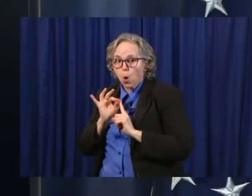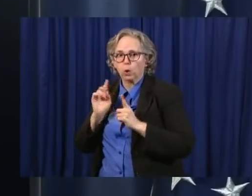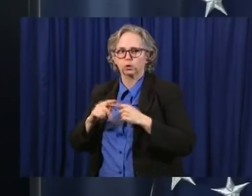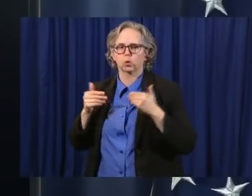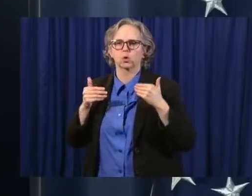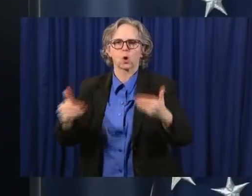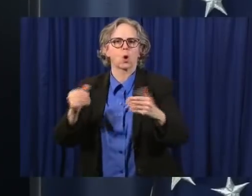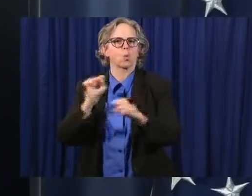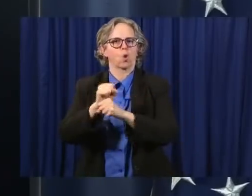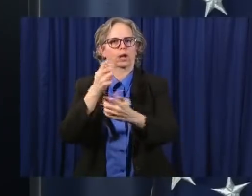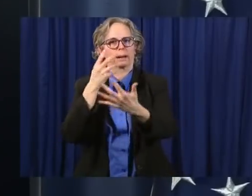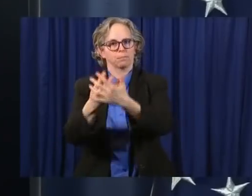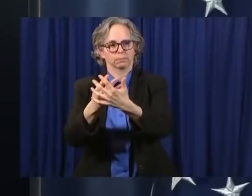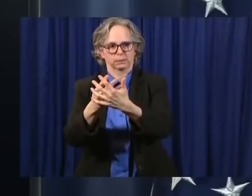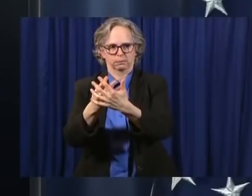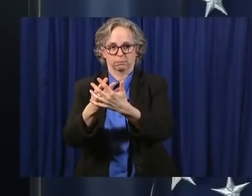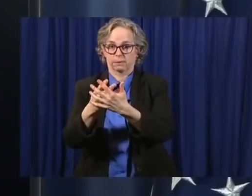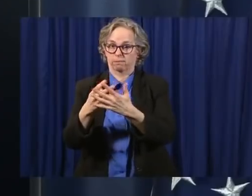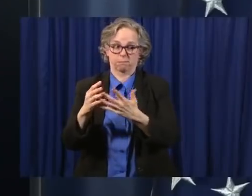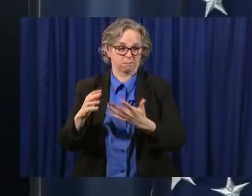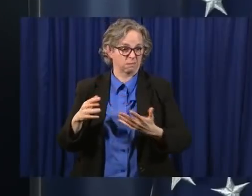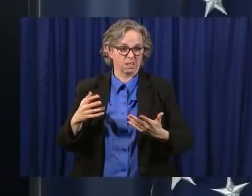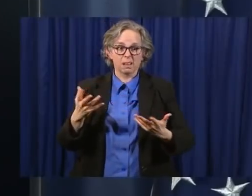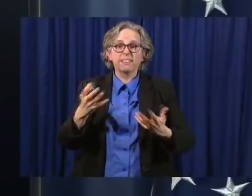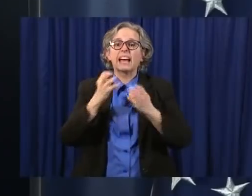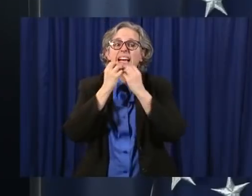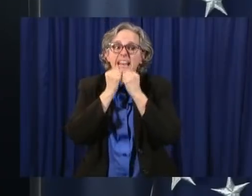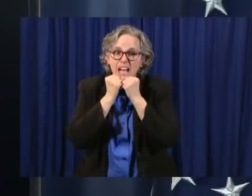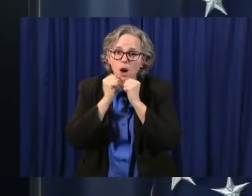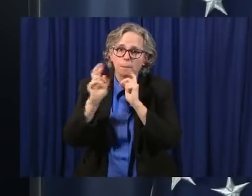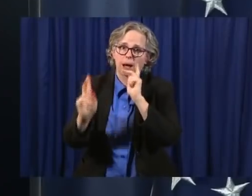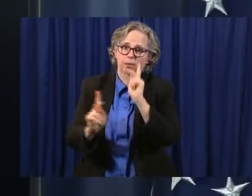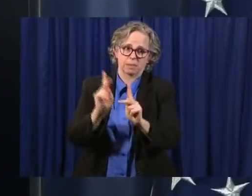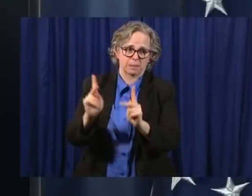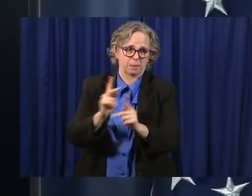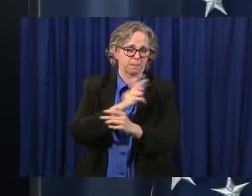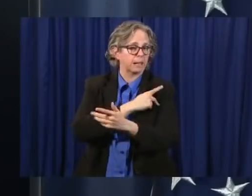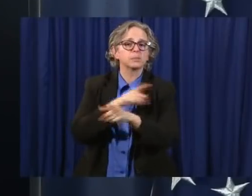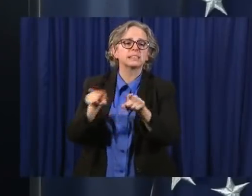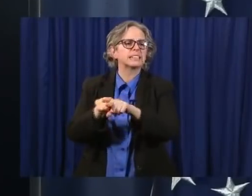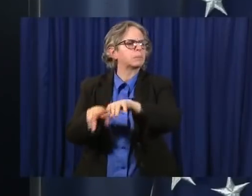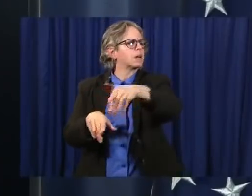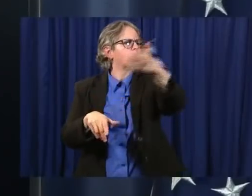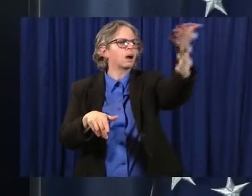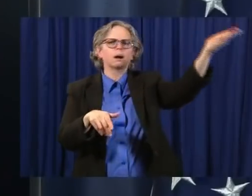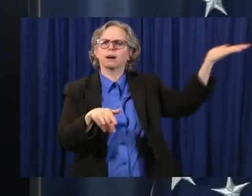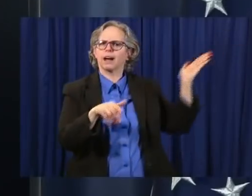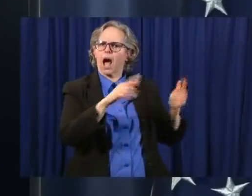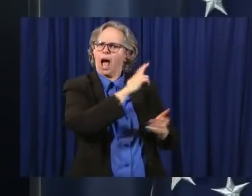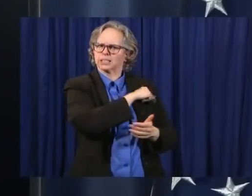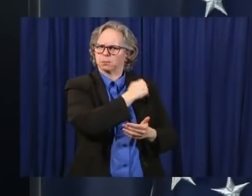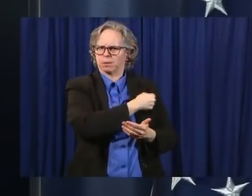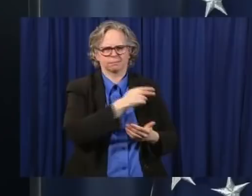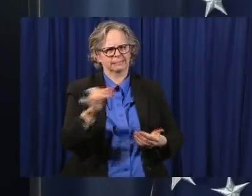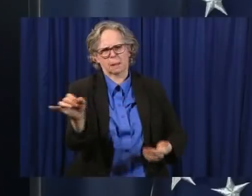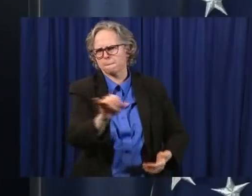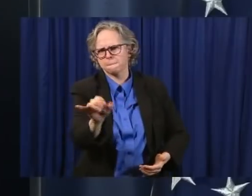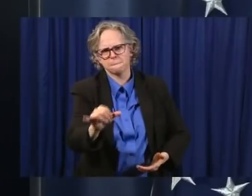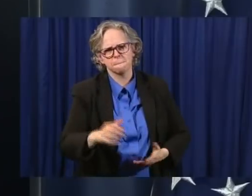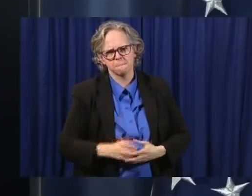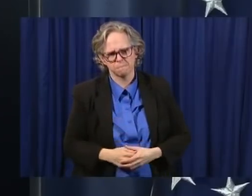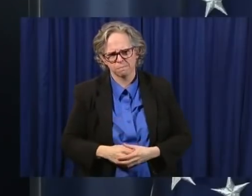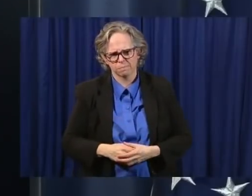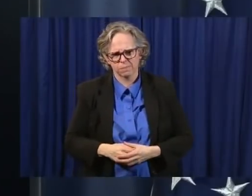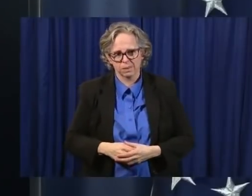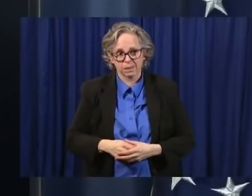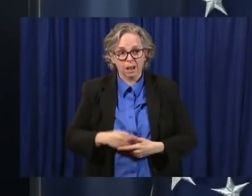folks come in and they care about their patients just like the people who are caring for patients that aren't incarcerated. In our long-term care